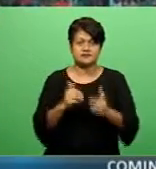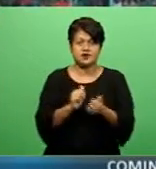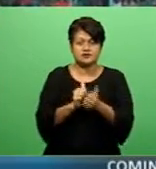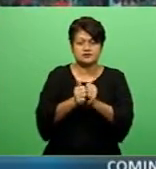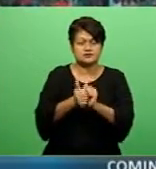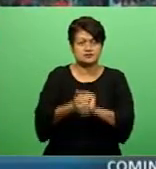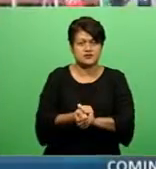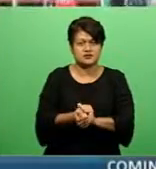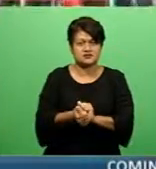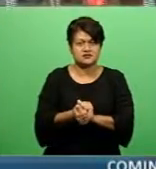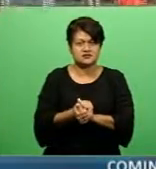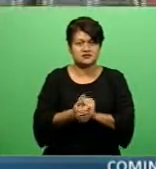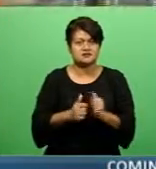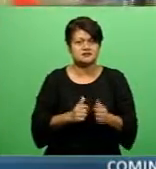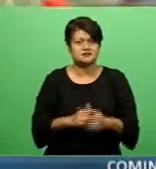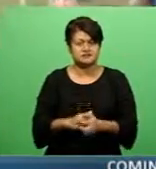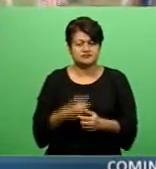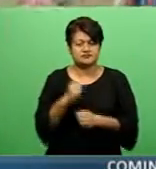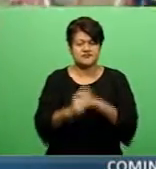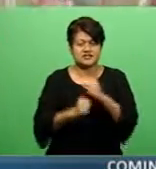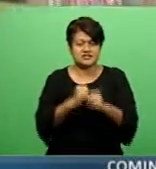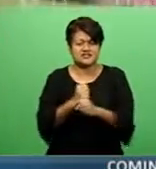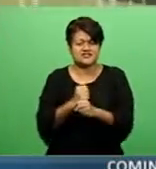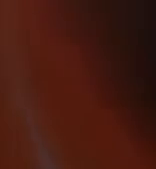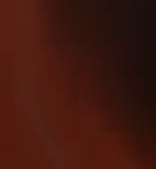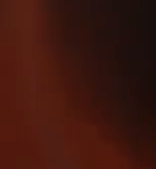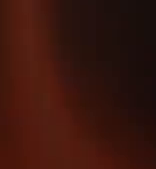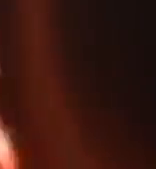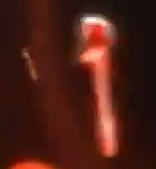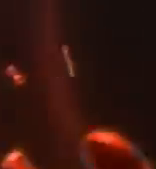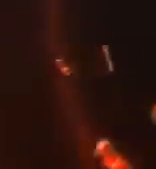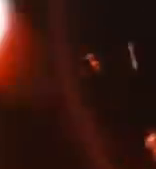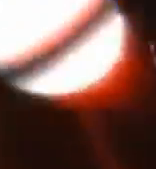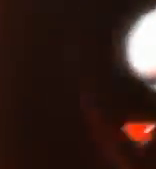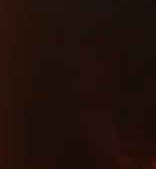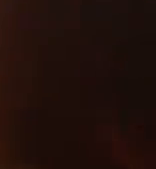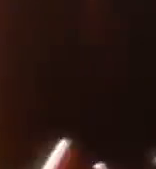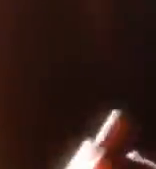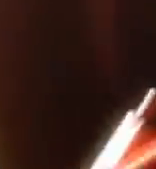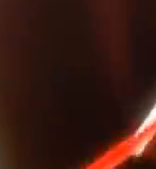sports, Premier League season starts.